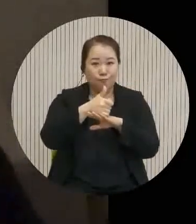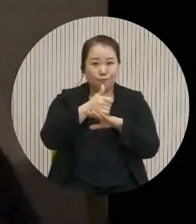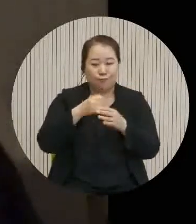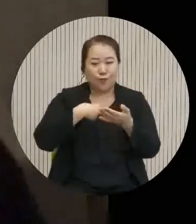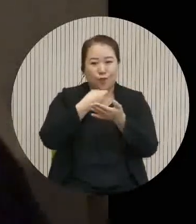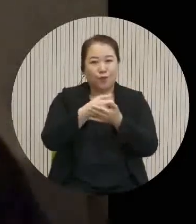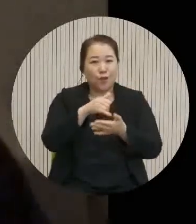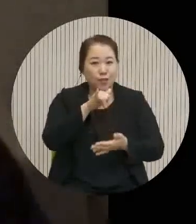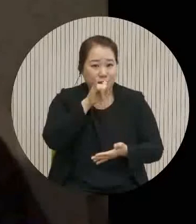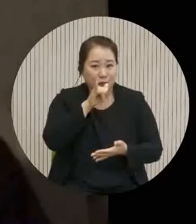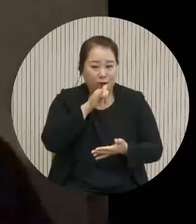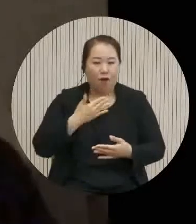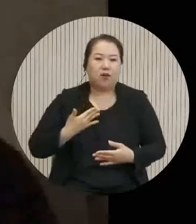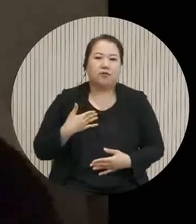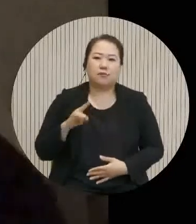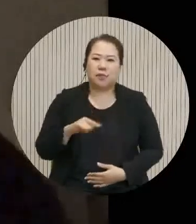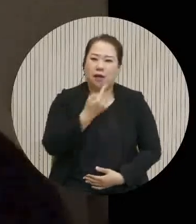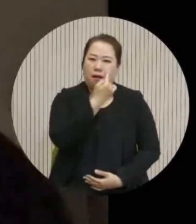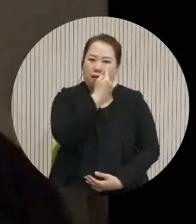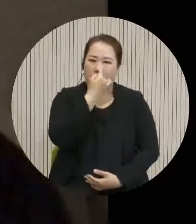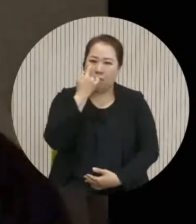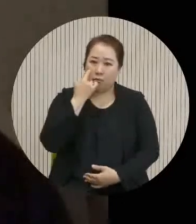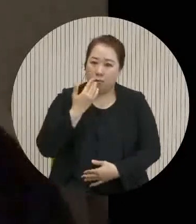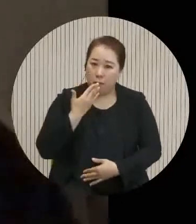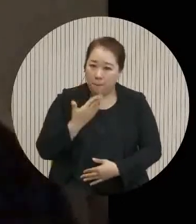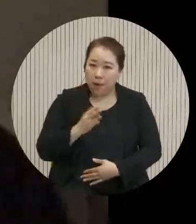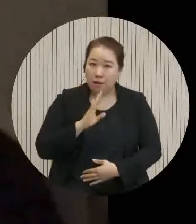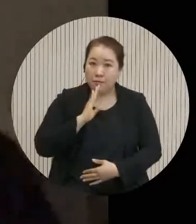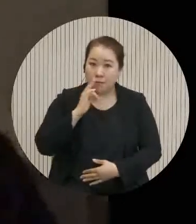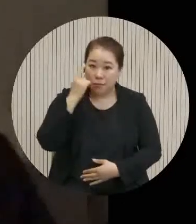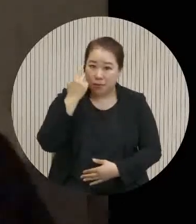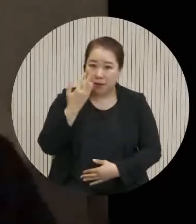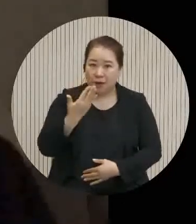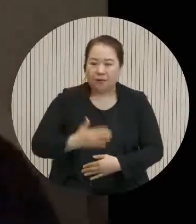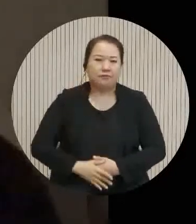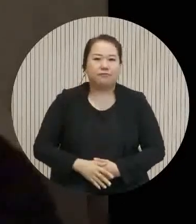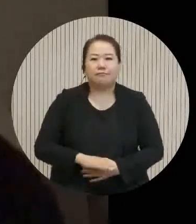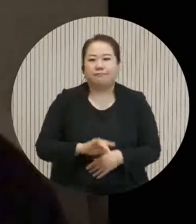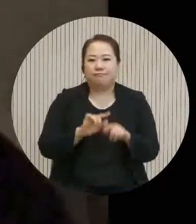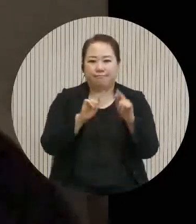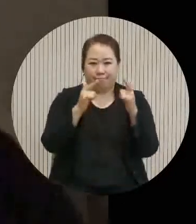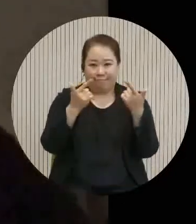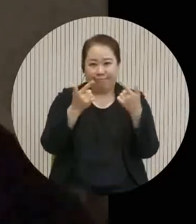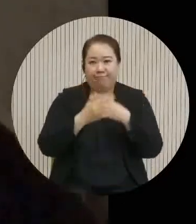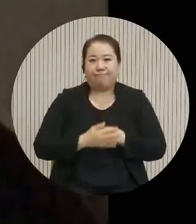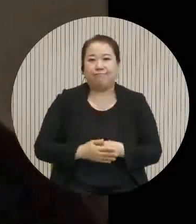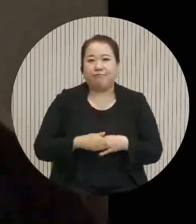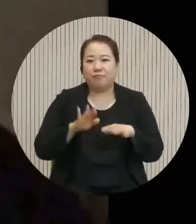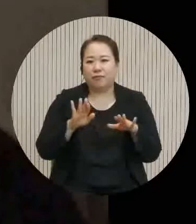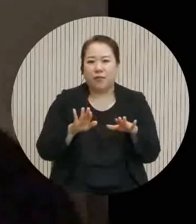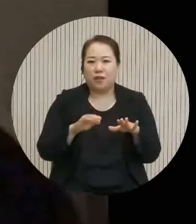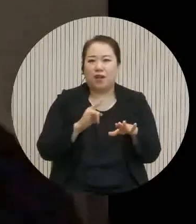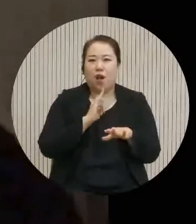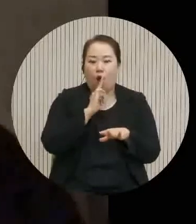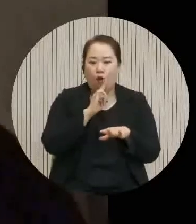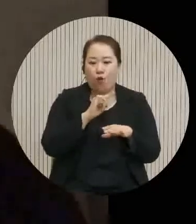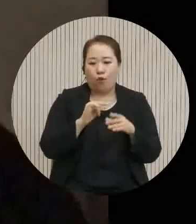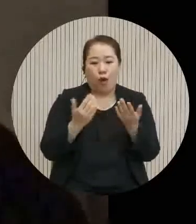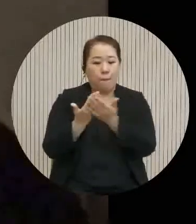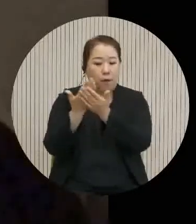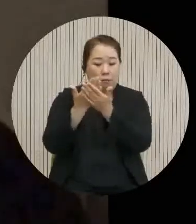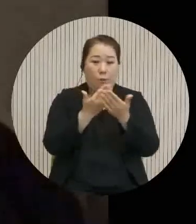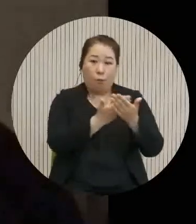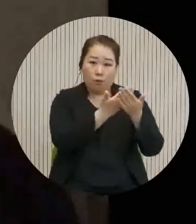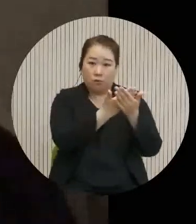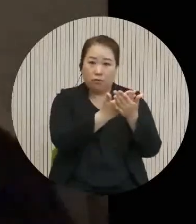might develop that doesn't have pronouns? And then some critic says, are you sure you've looked at all of them? Maybe there's